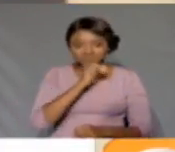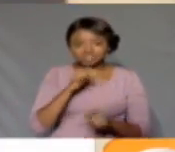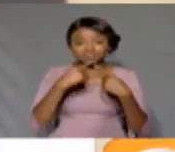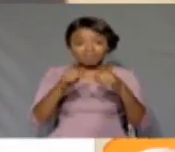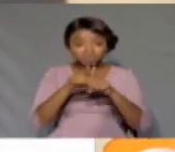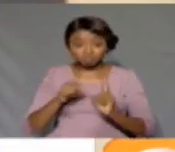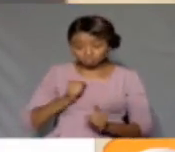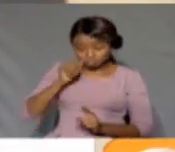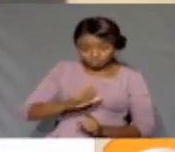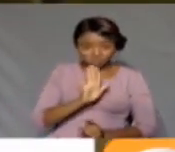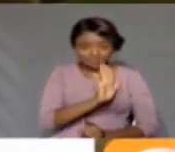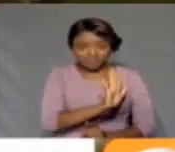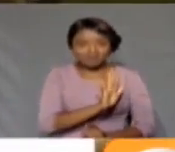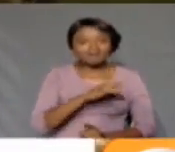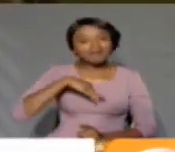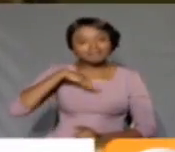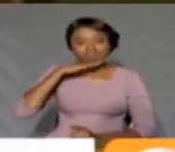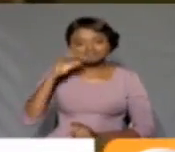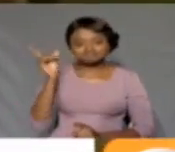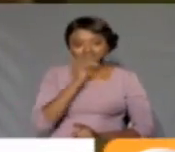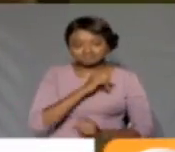daughter, Catherine Nyaguthie.